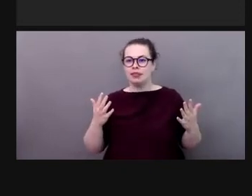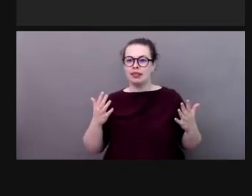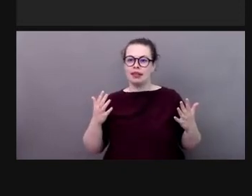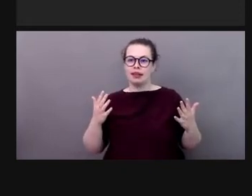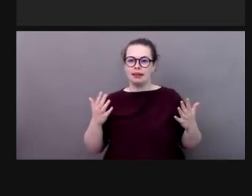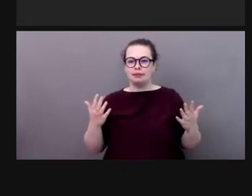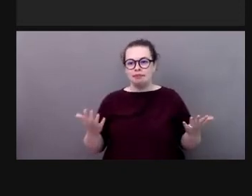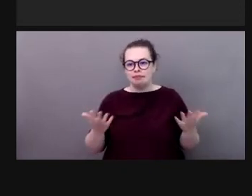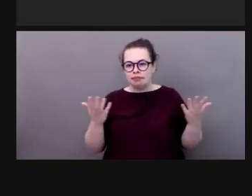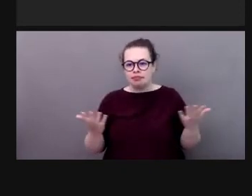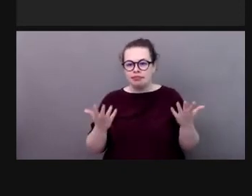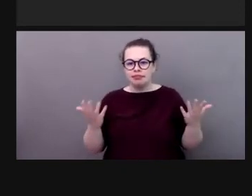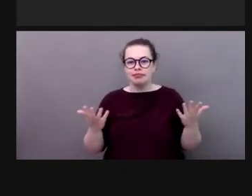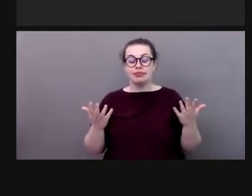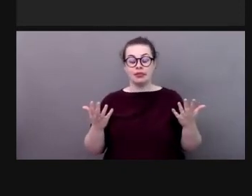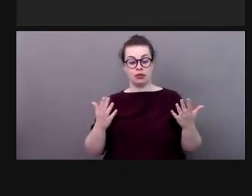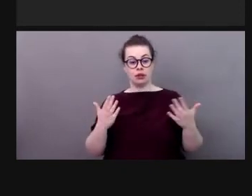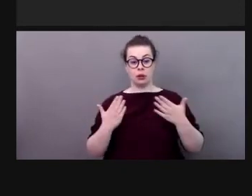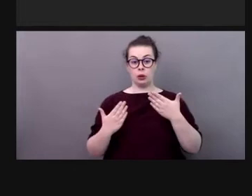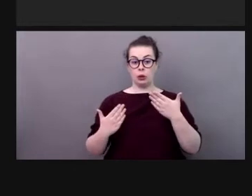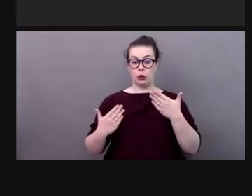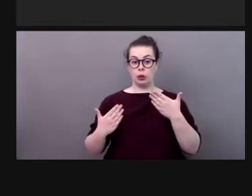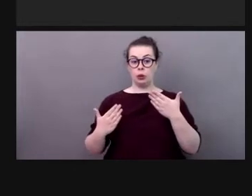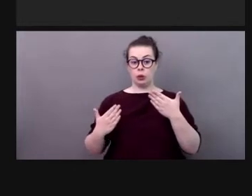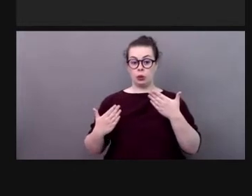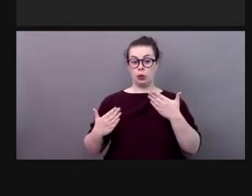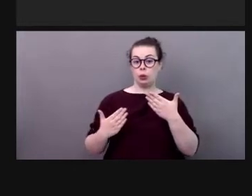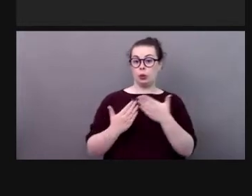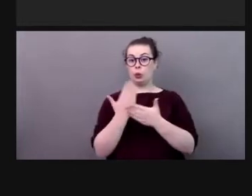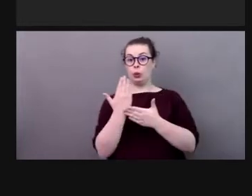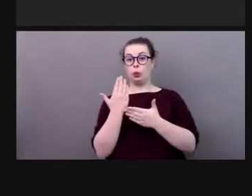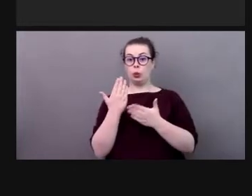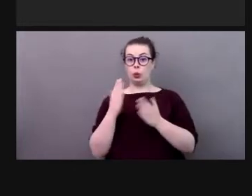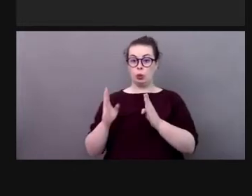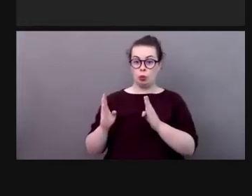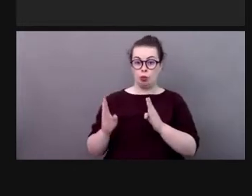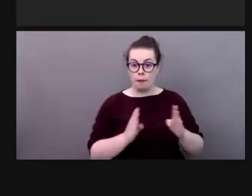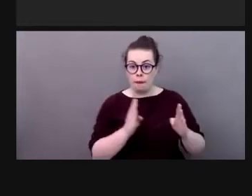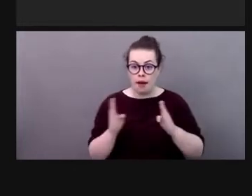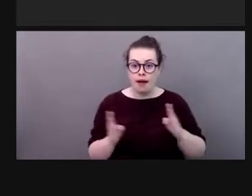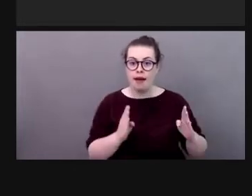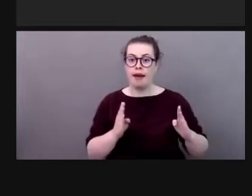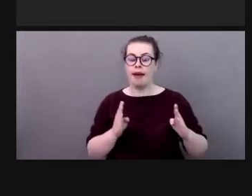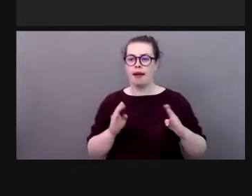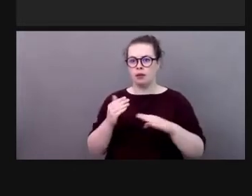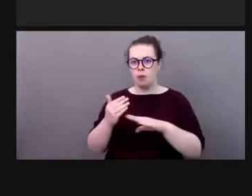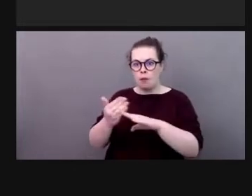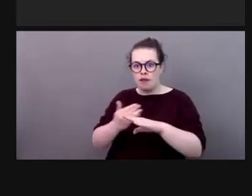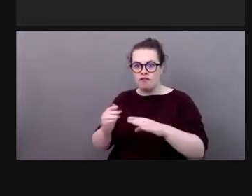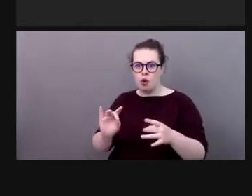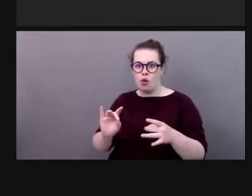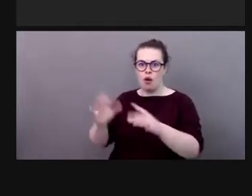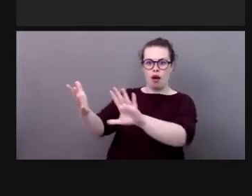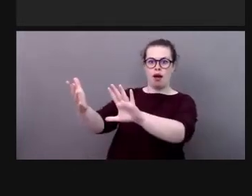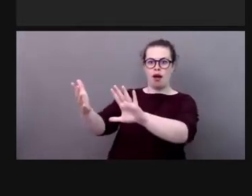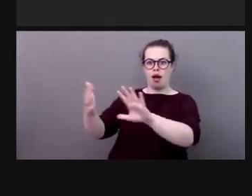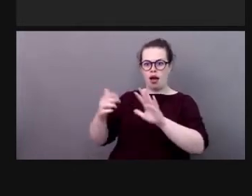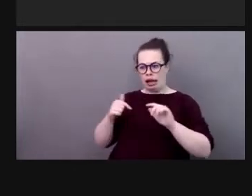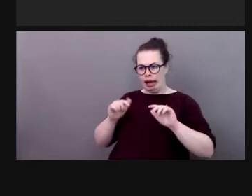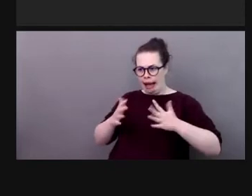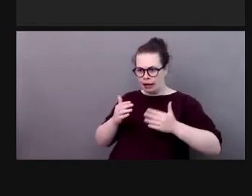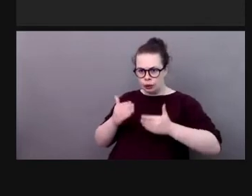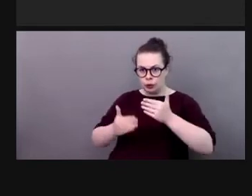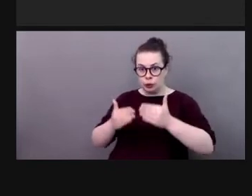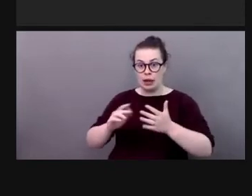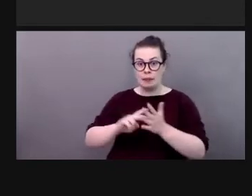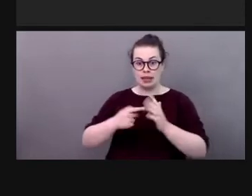going to this new this preparedness, anticipatory way of working needs a change